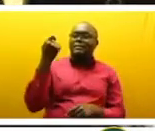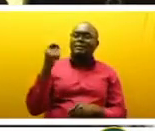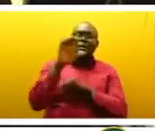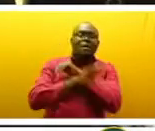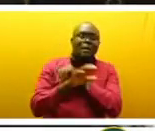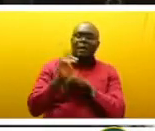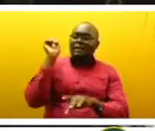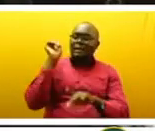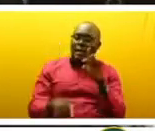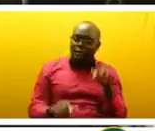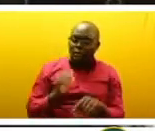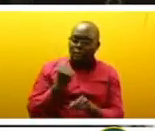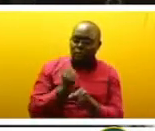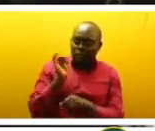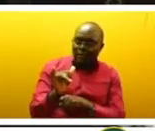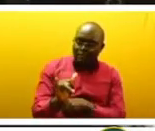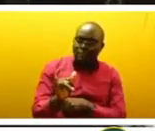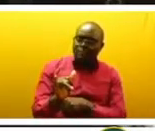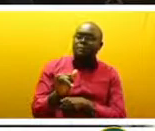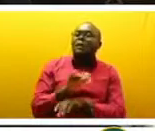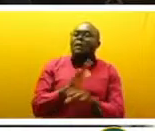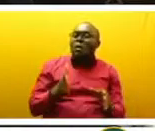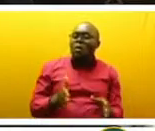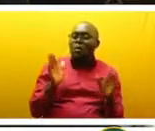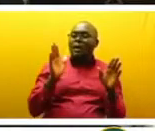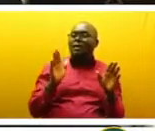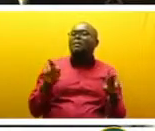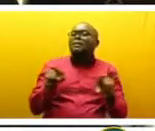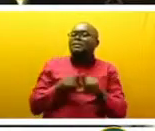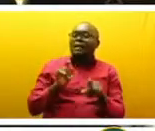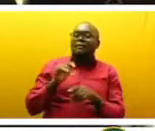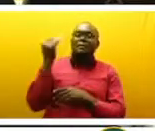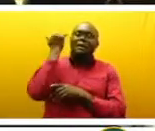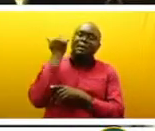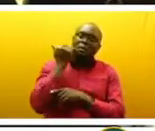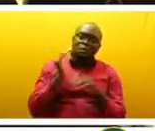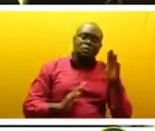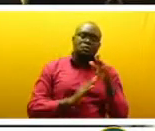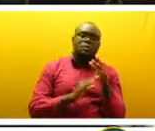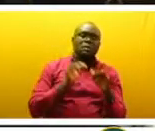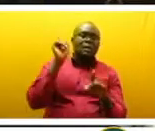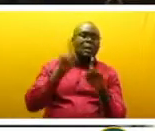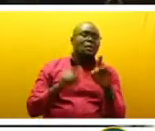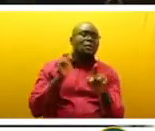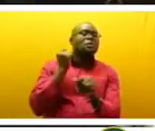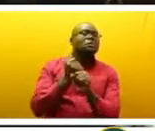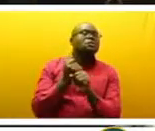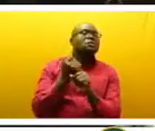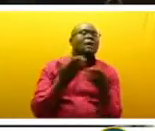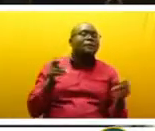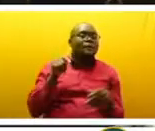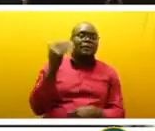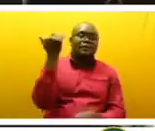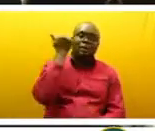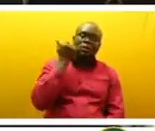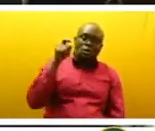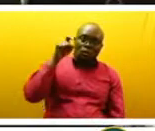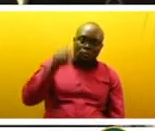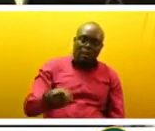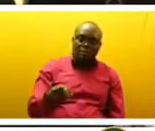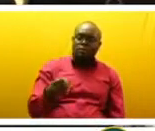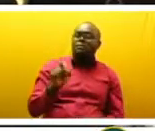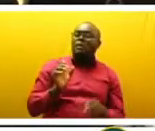Kenya, and by no means, not even the Supreme Court of the Republic of Kenya. That this court must